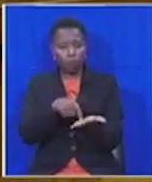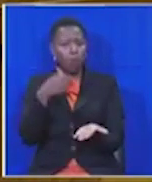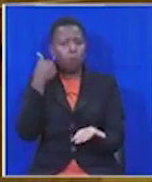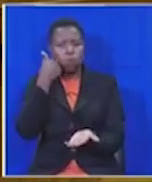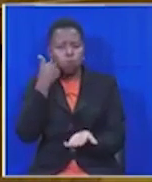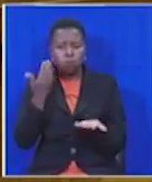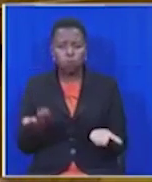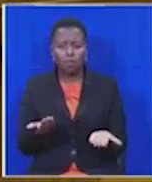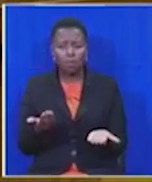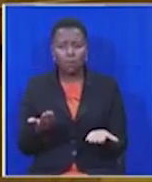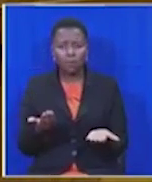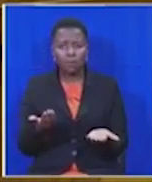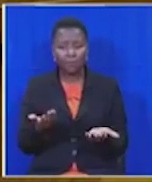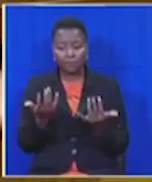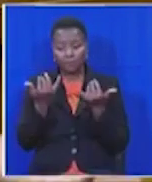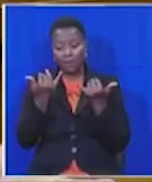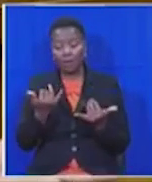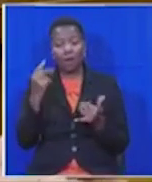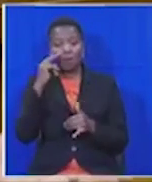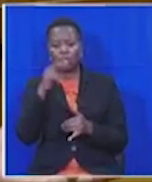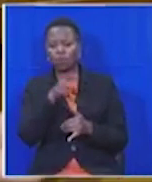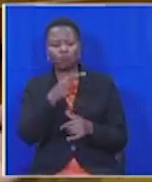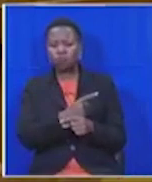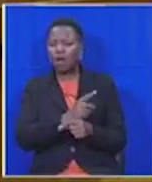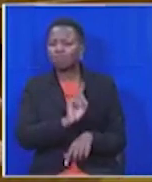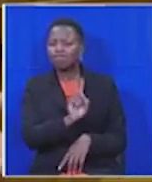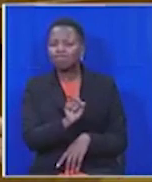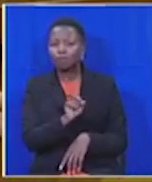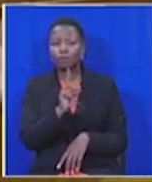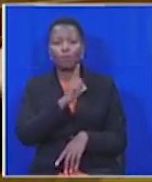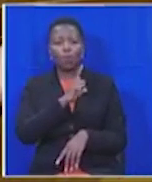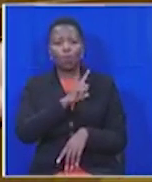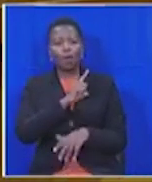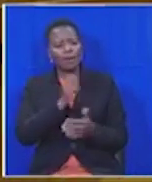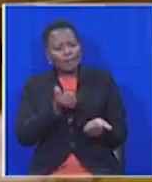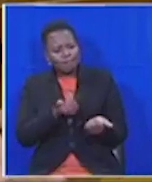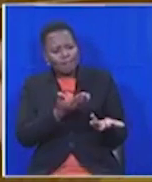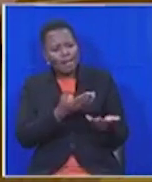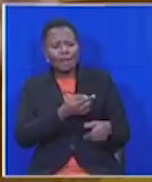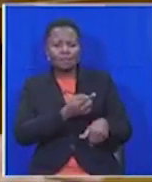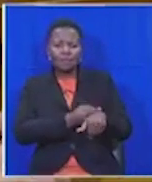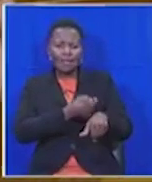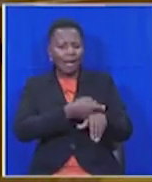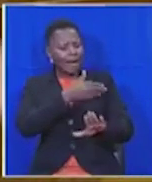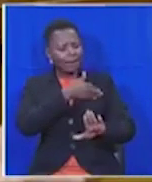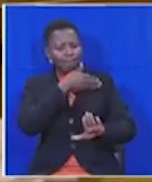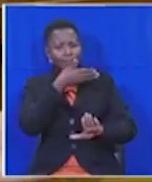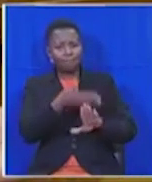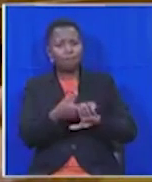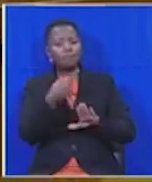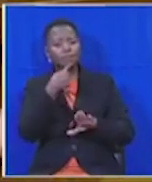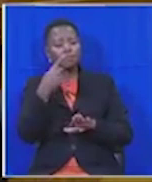National Assembly. And in our view, that it can't be right. Because we gave you at the time that present alternative